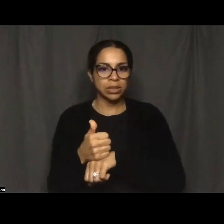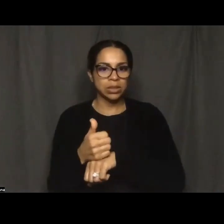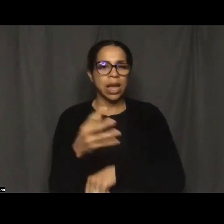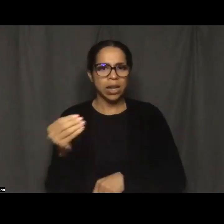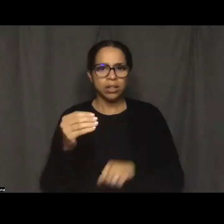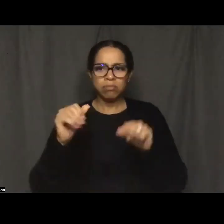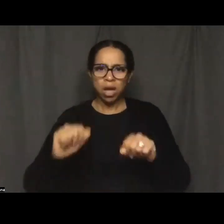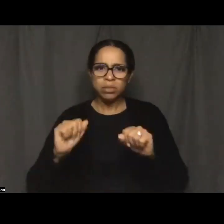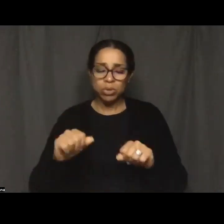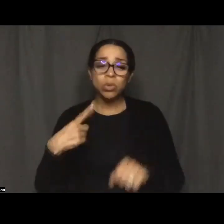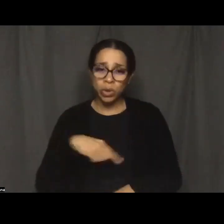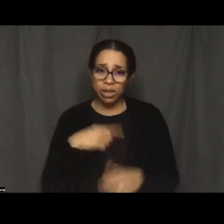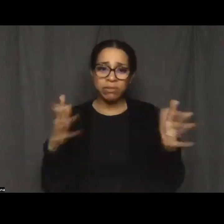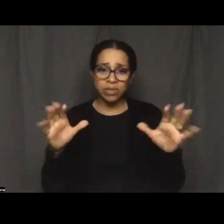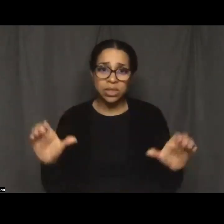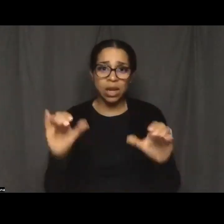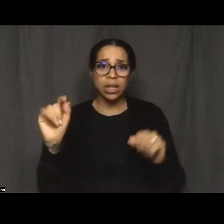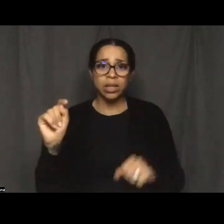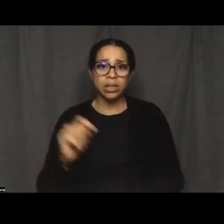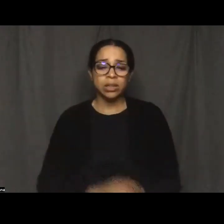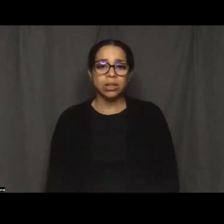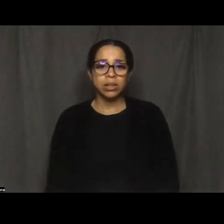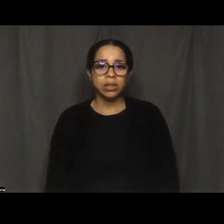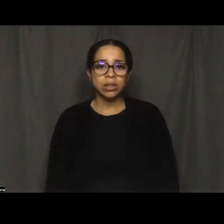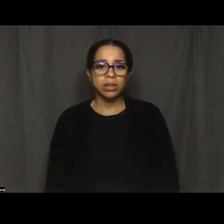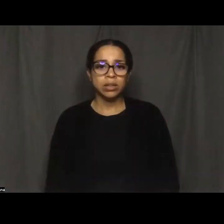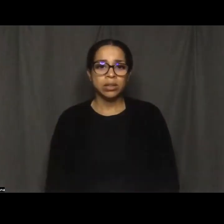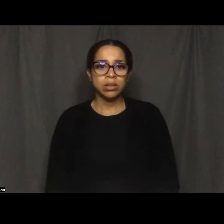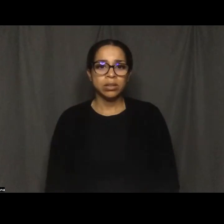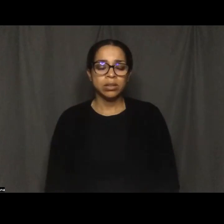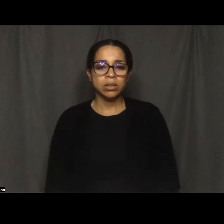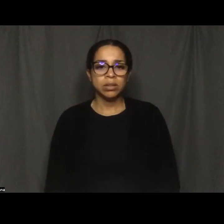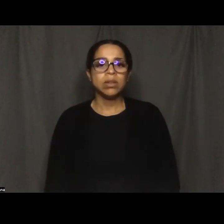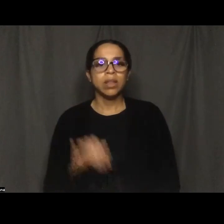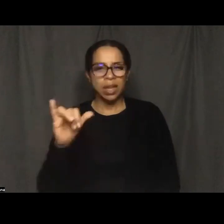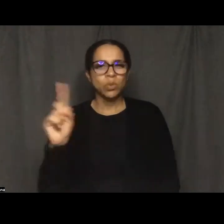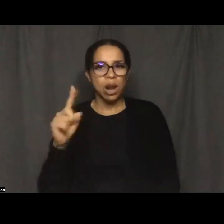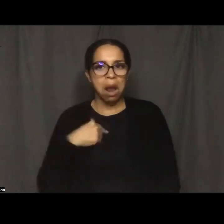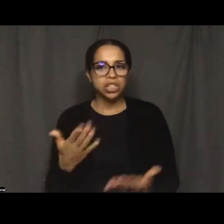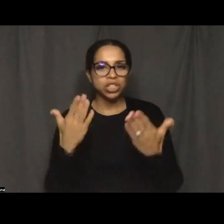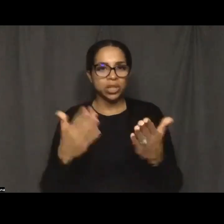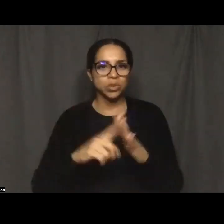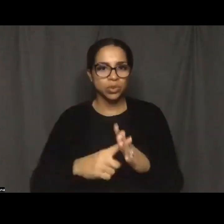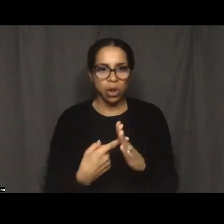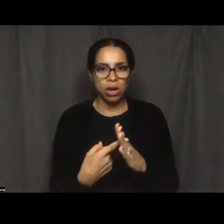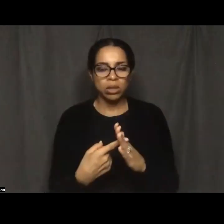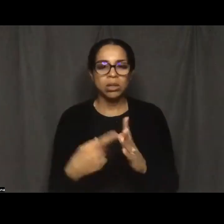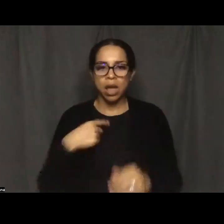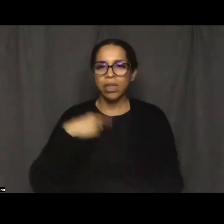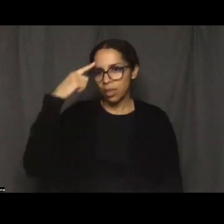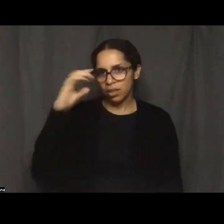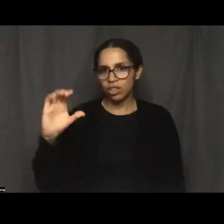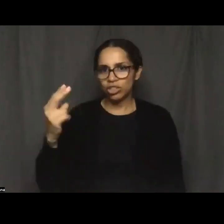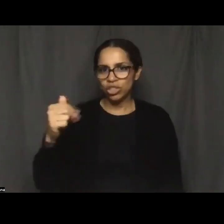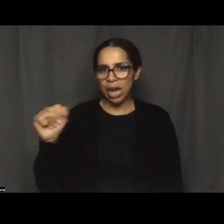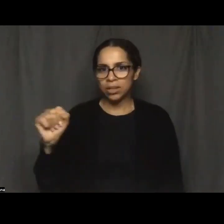doable. And we've done it. So that would be where I would start, and what I think the CHAS really points